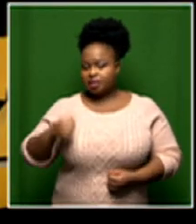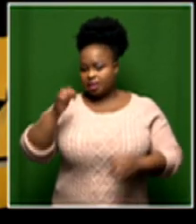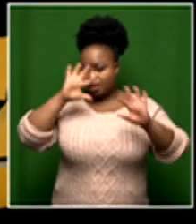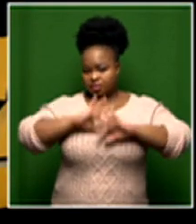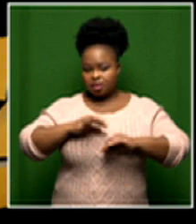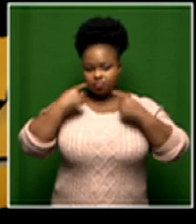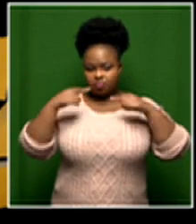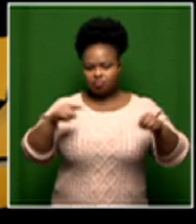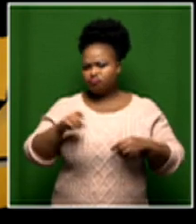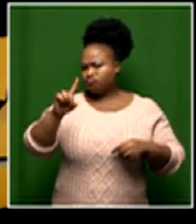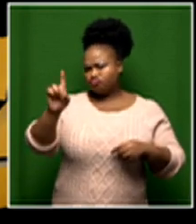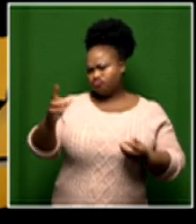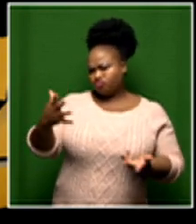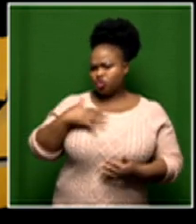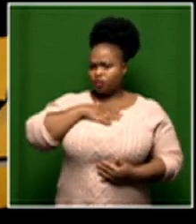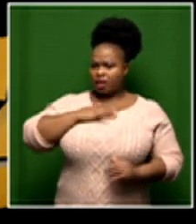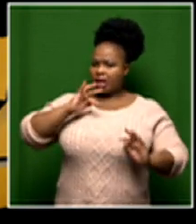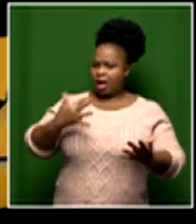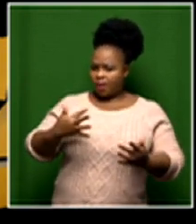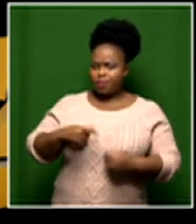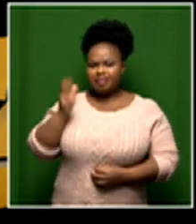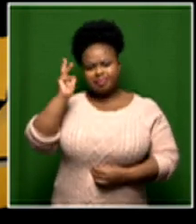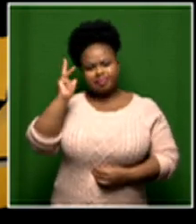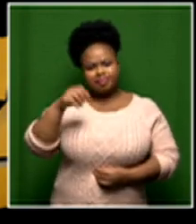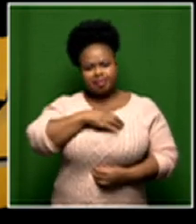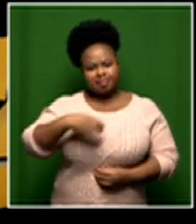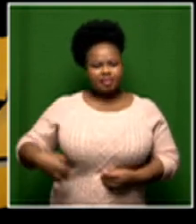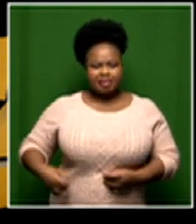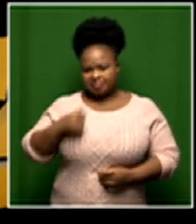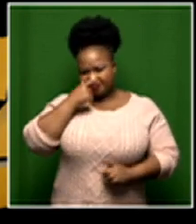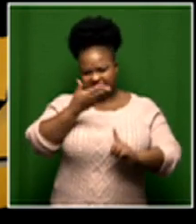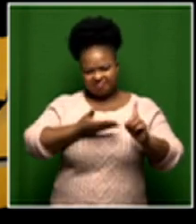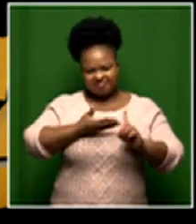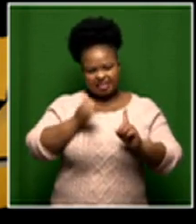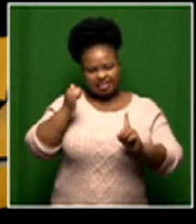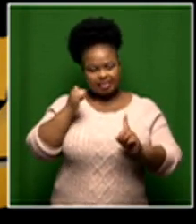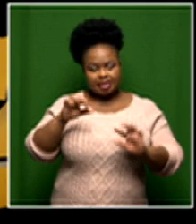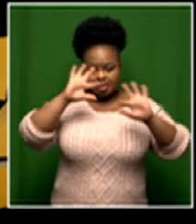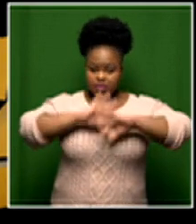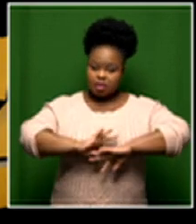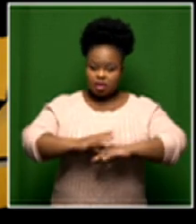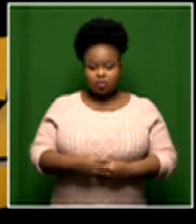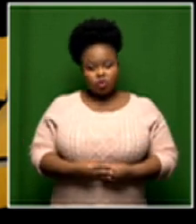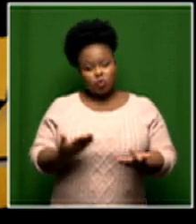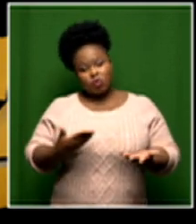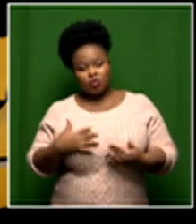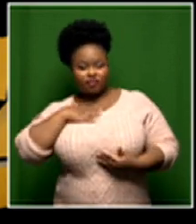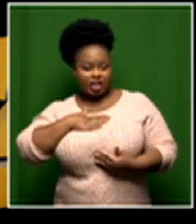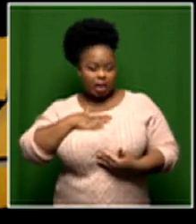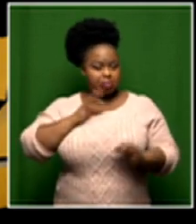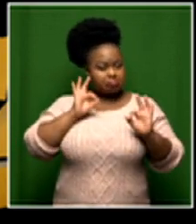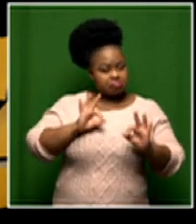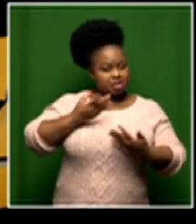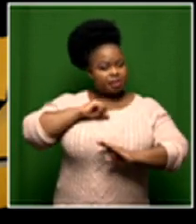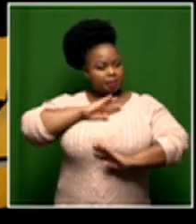night. And we're asking you, what's your reaction to President Ramaphosa's address to the nation last night? Hits, misses, did you